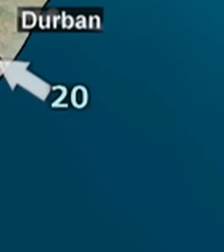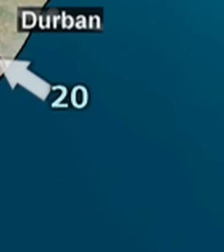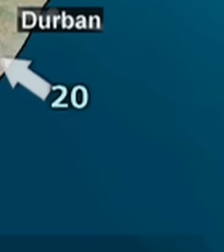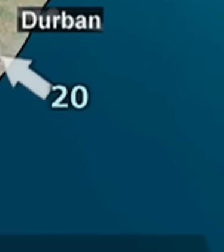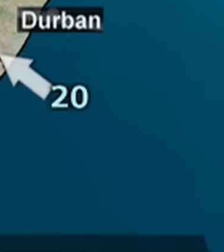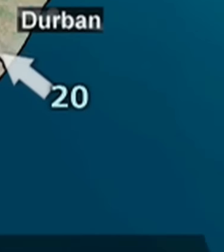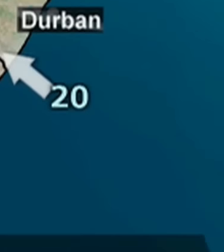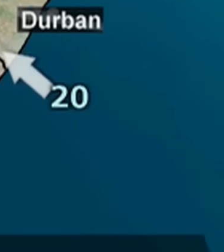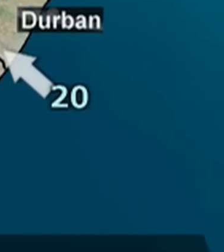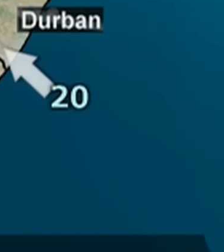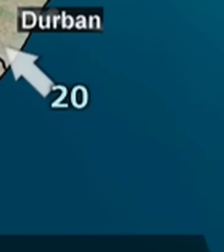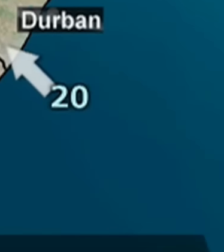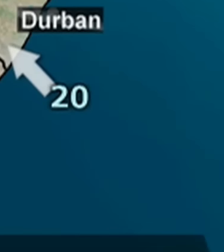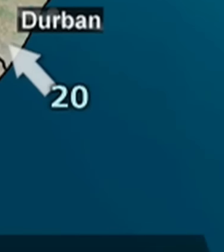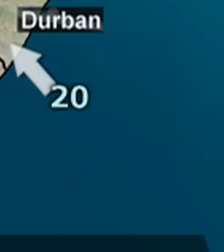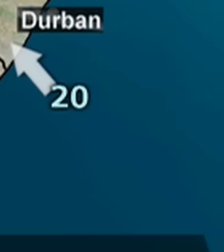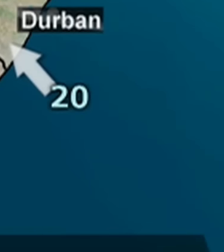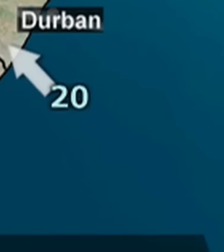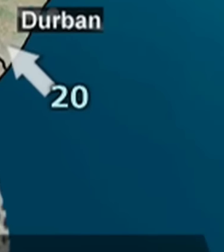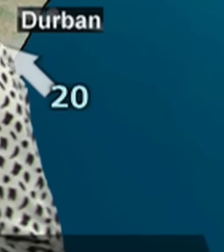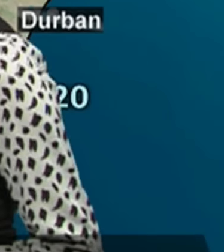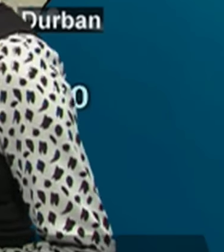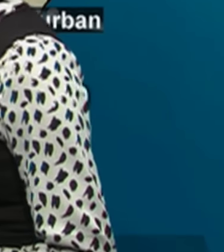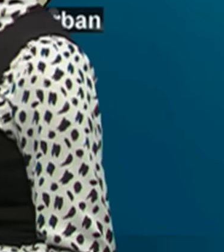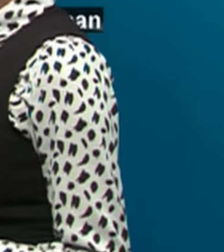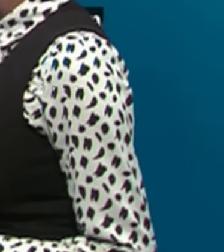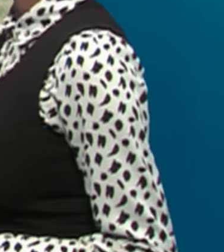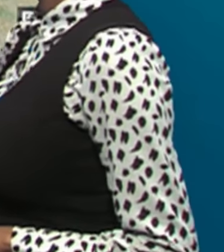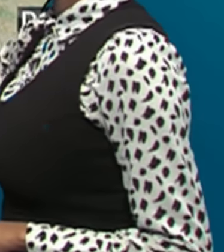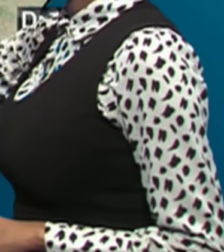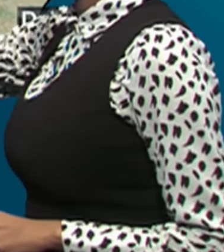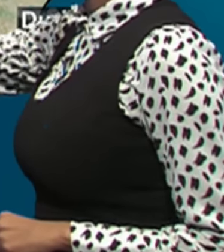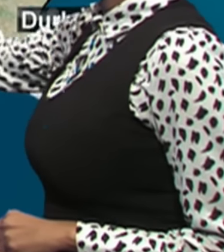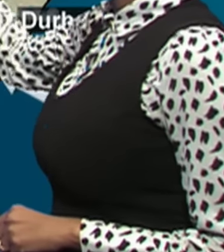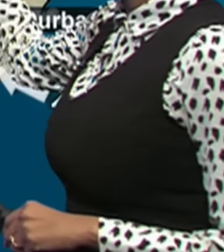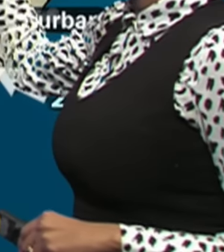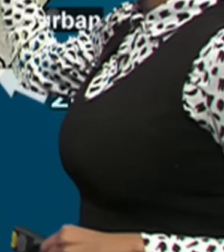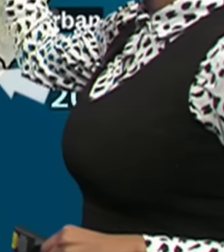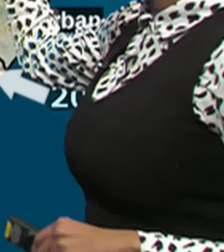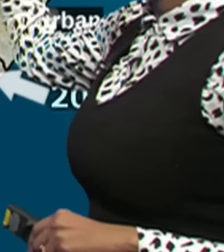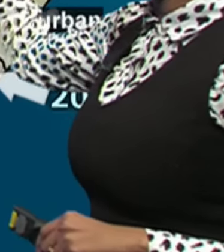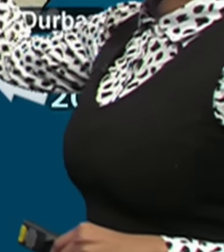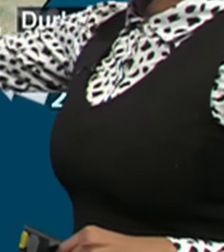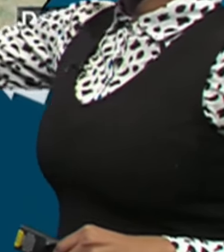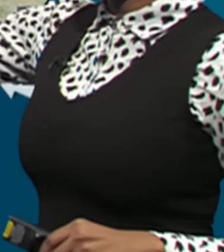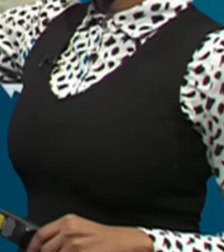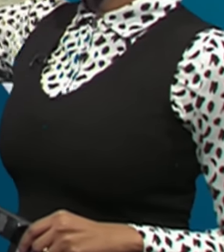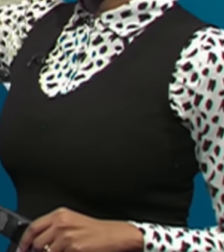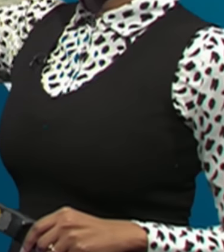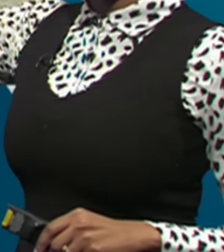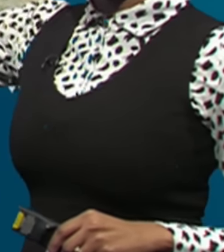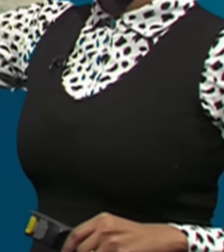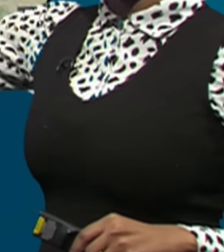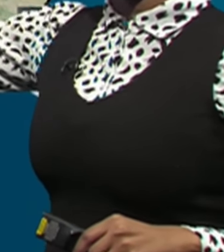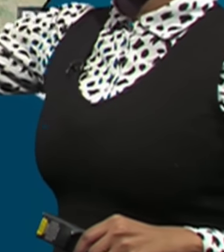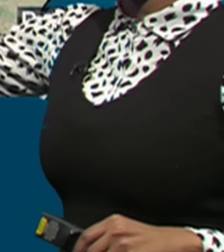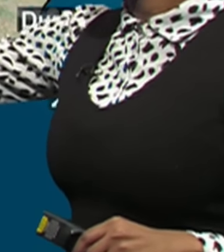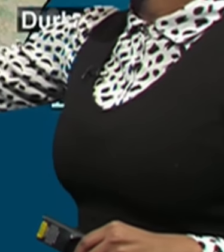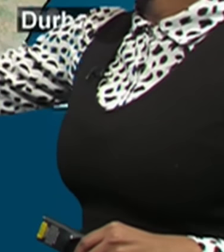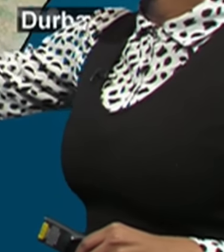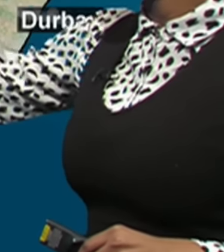ke leboga ke adimile ke le dumedise babogedi go gae a re lebelele maemo a bosa po segonjo fa re lebelela ko karolong ya Limpopo le Mpumalanga go tla nna le pula diperesente